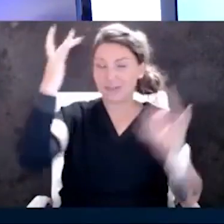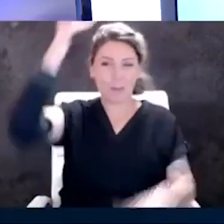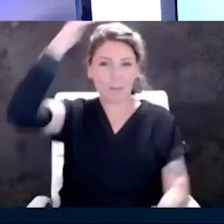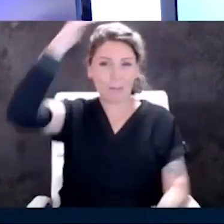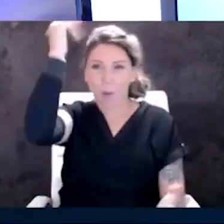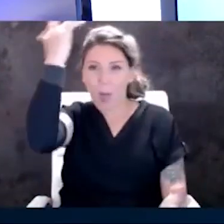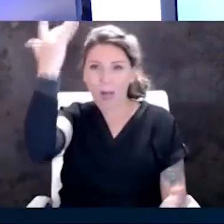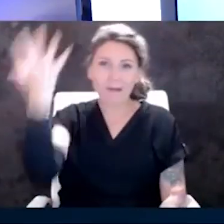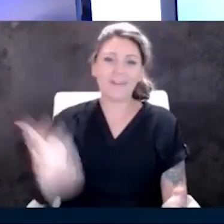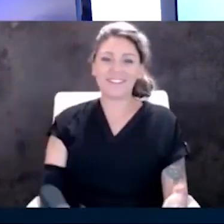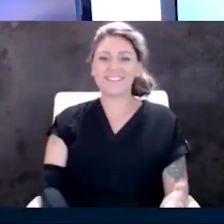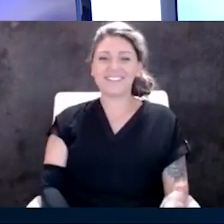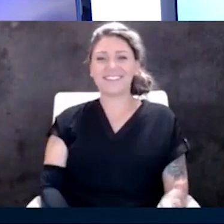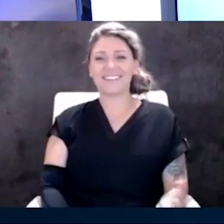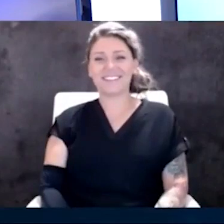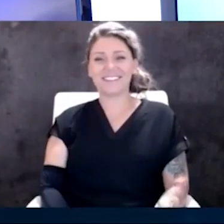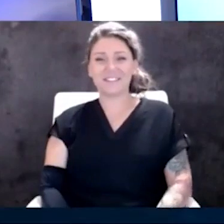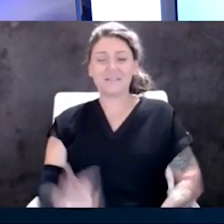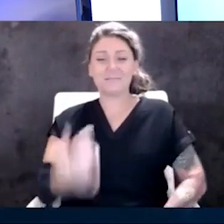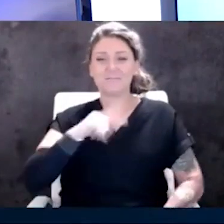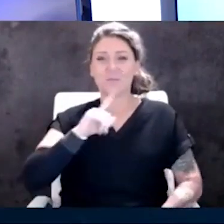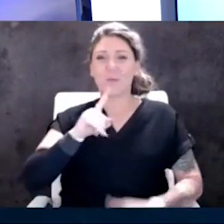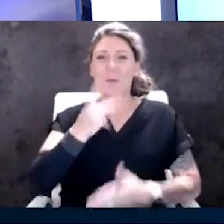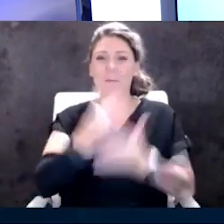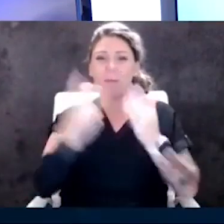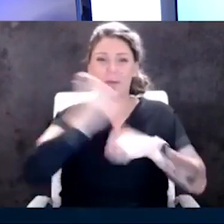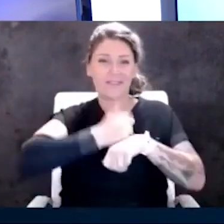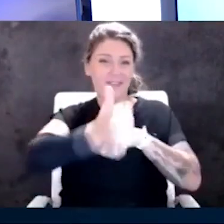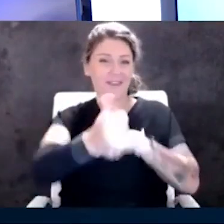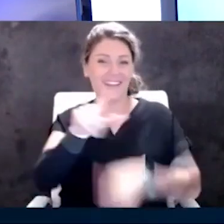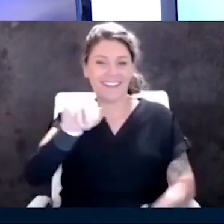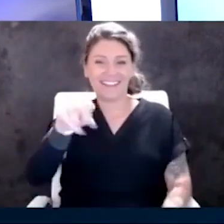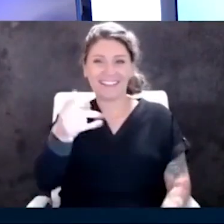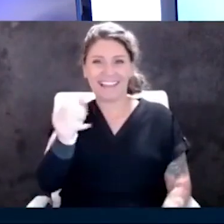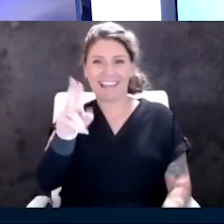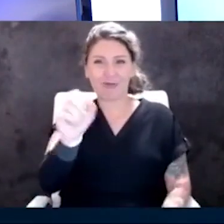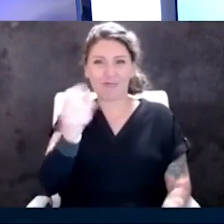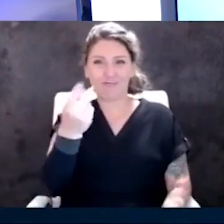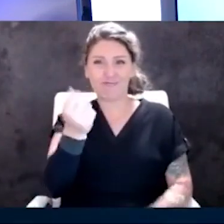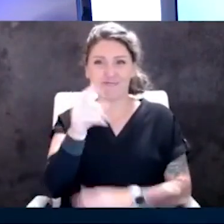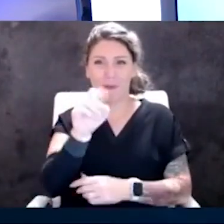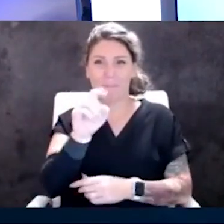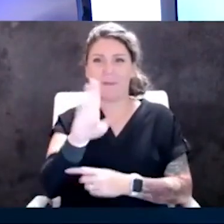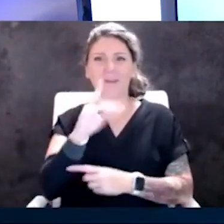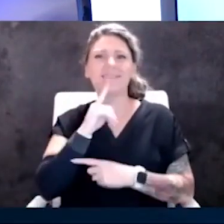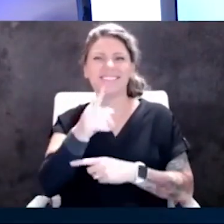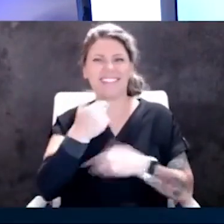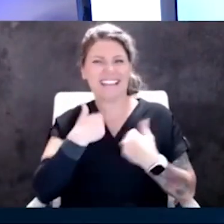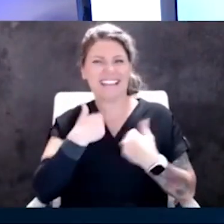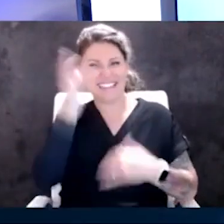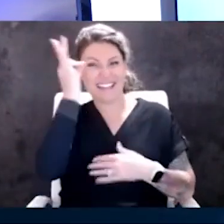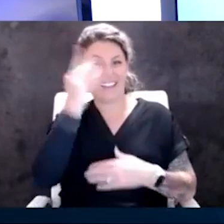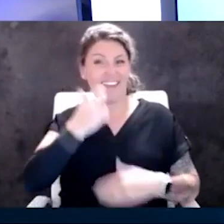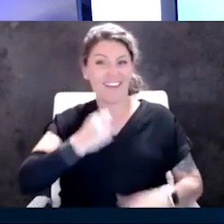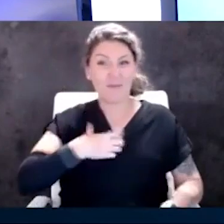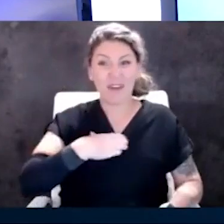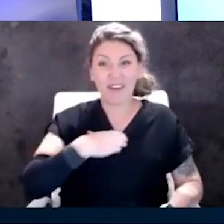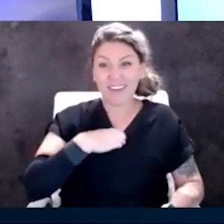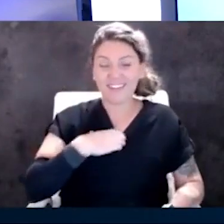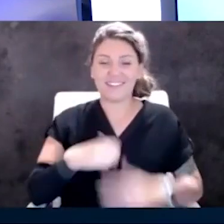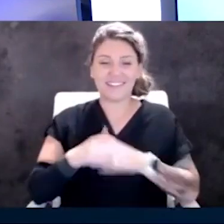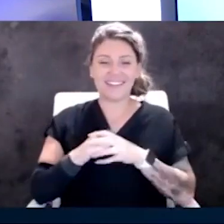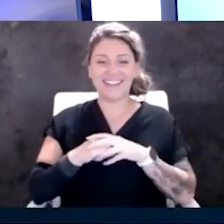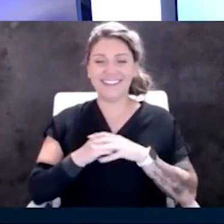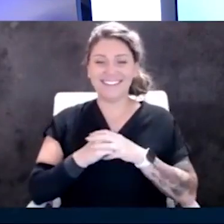so I think we should both blame Latham because he has hair on top. What do you think? Can we complain about him for just a minute? Yeah, let's complain.